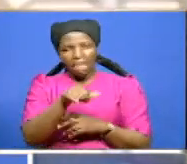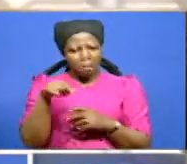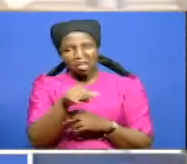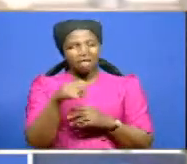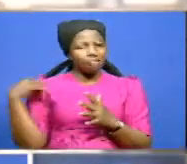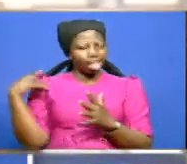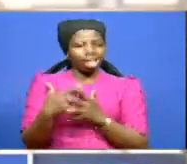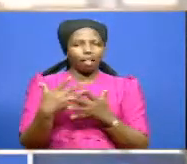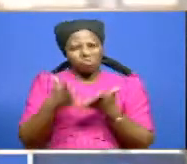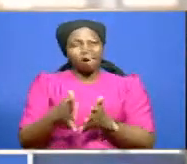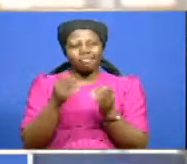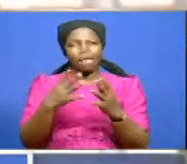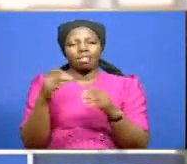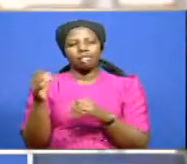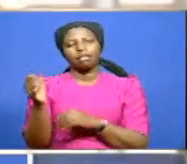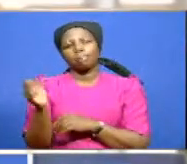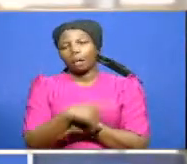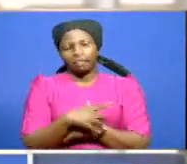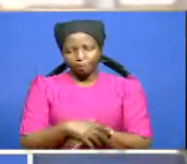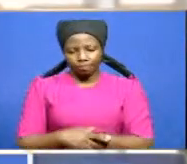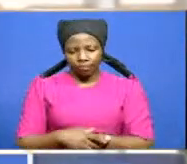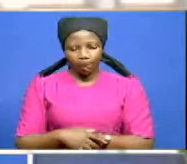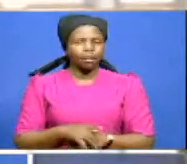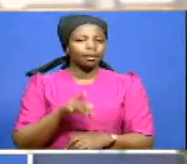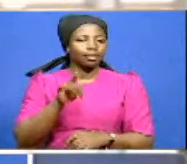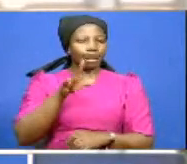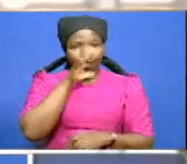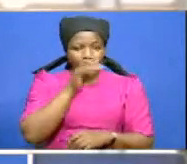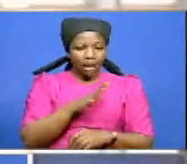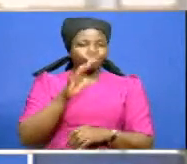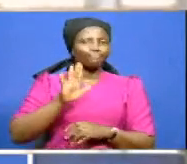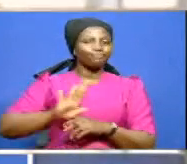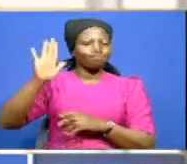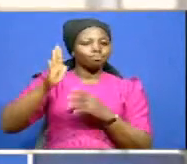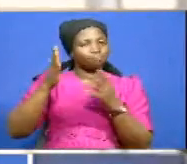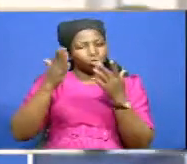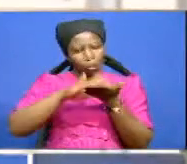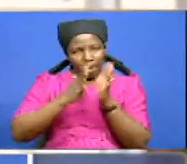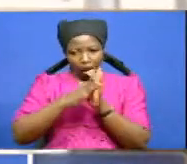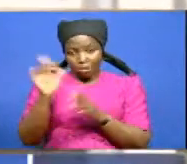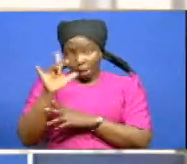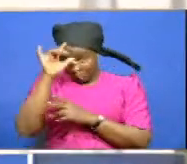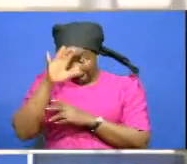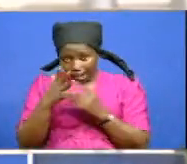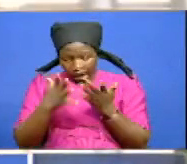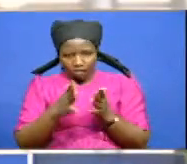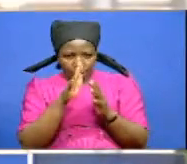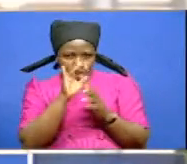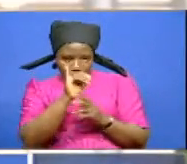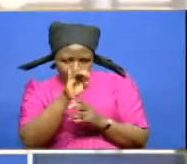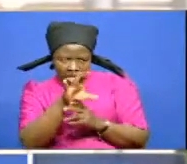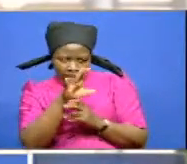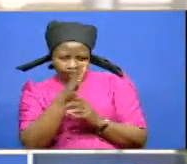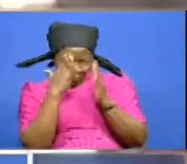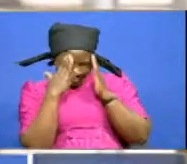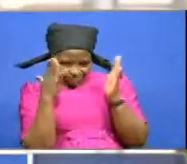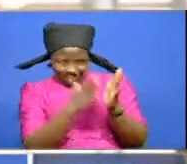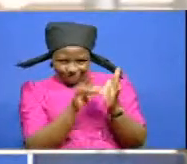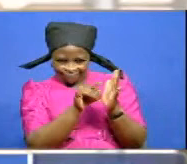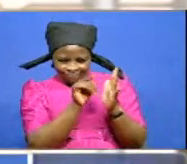now formally being sworn in to act as Nairobi governor, focus now turns to IEBC to set a date for the by-election so